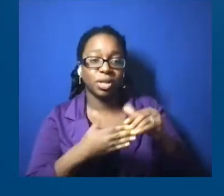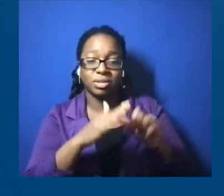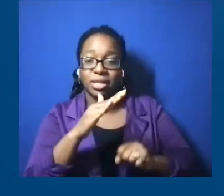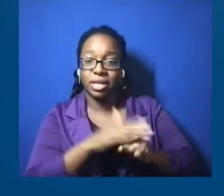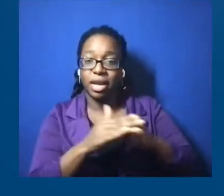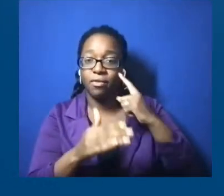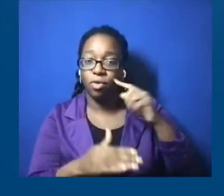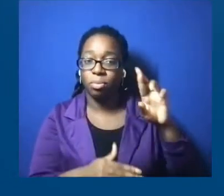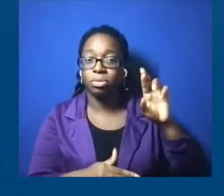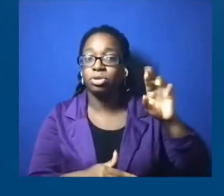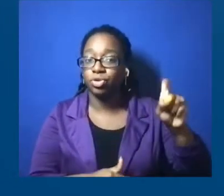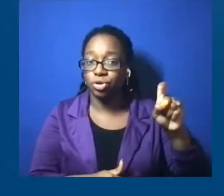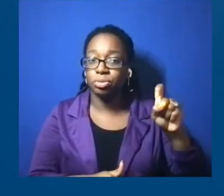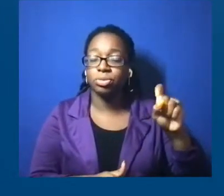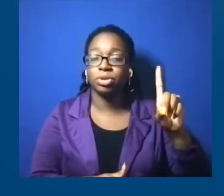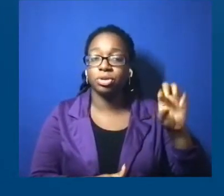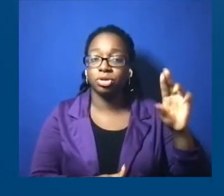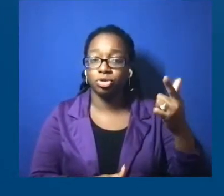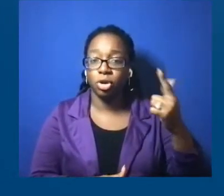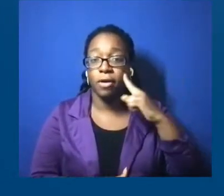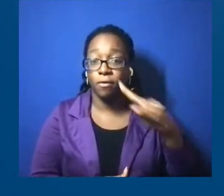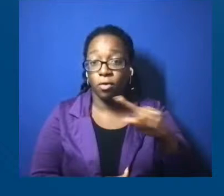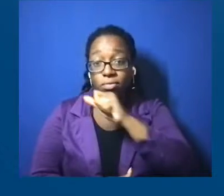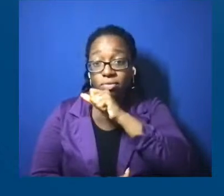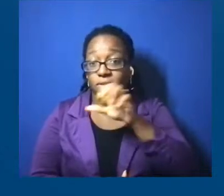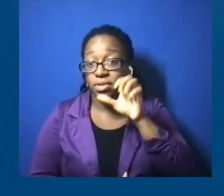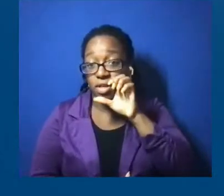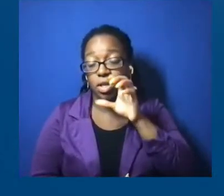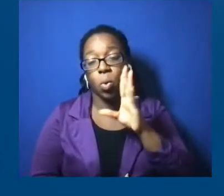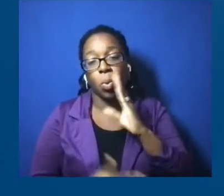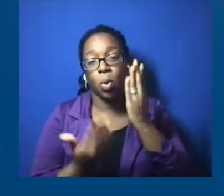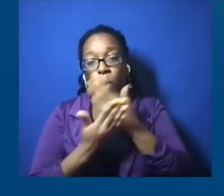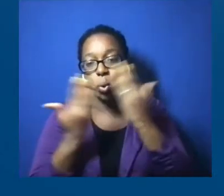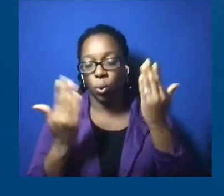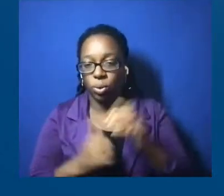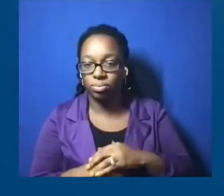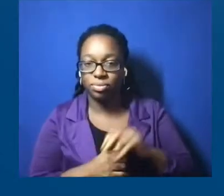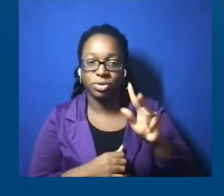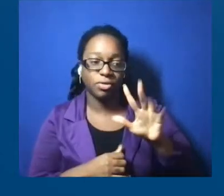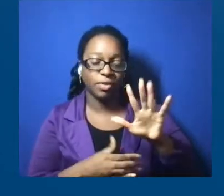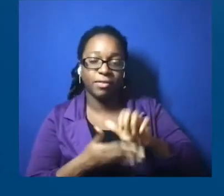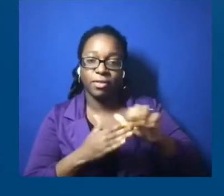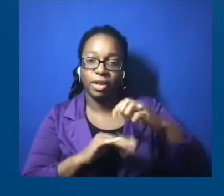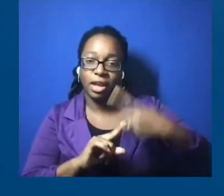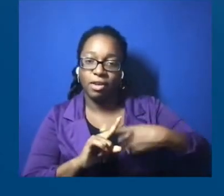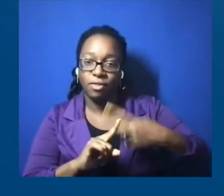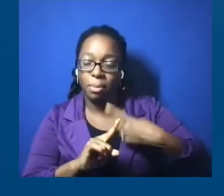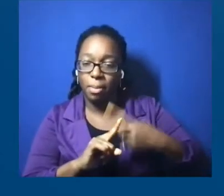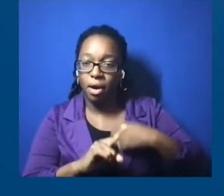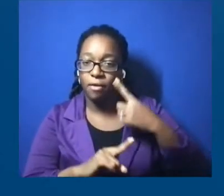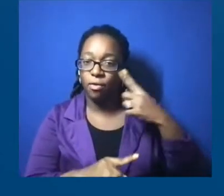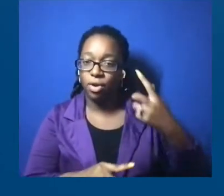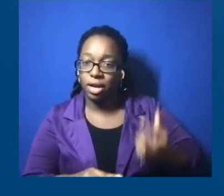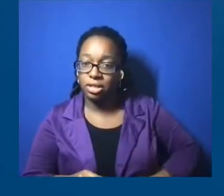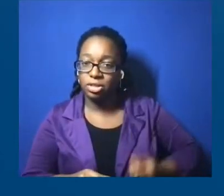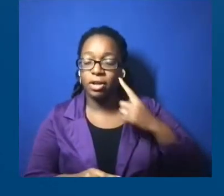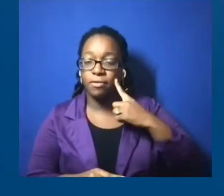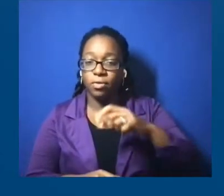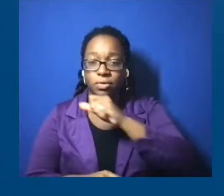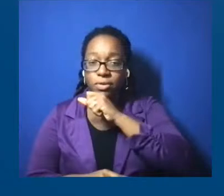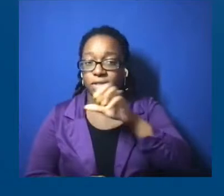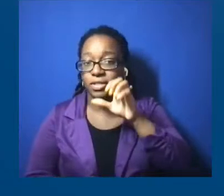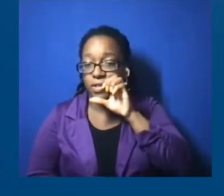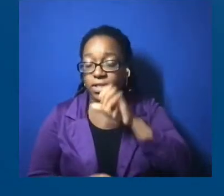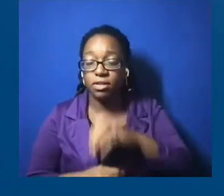seniors, gone. Gone. $35 a month cap on insulin for seniors that we passed the Inflation Reduction Act,